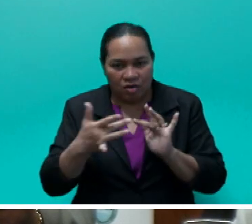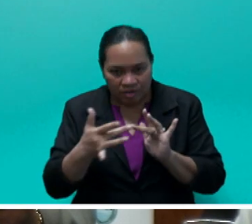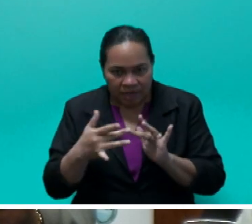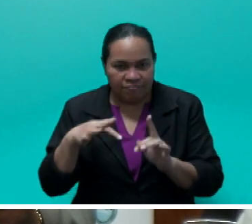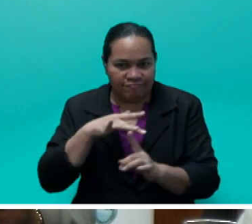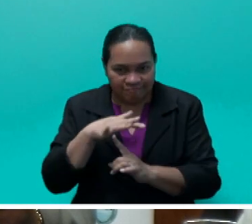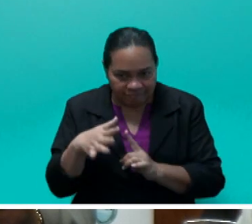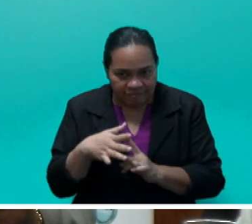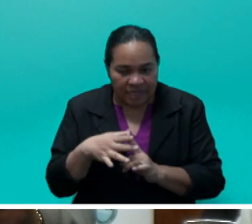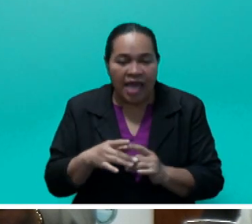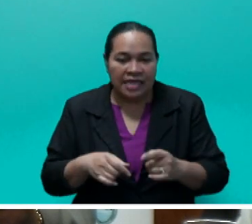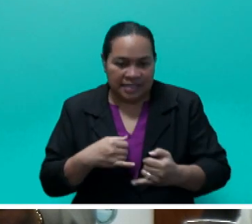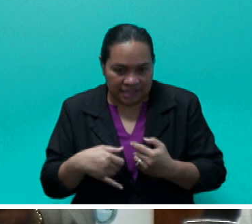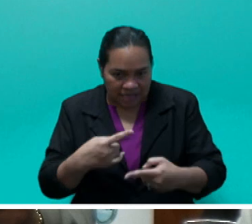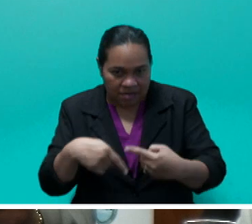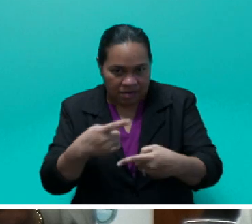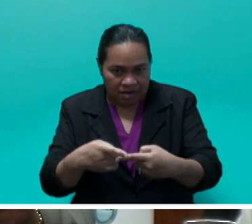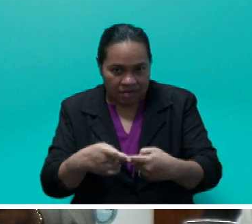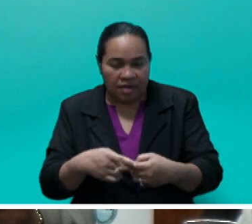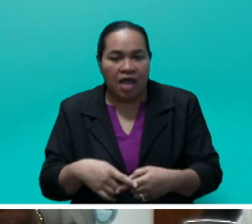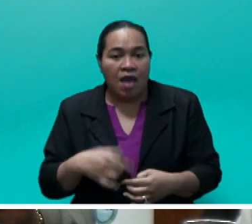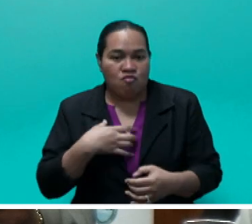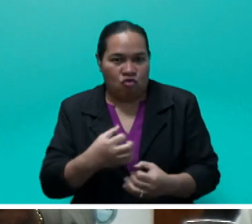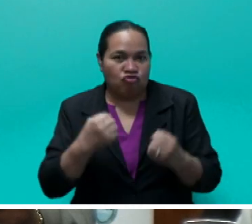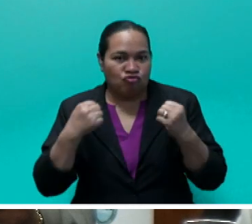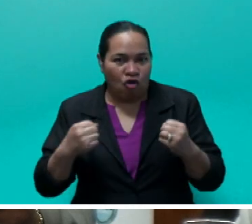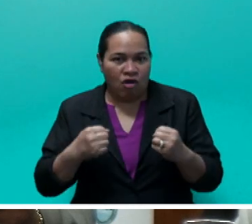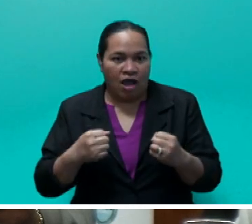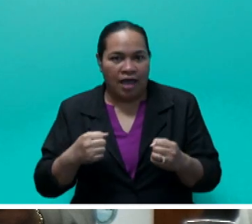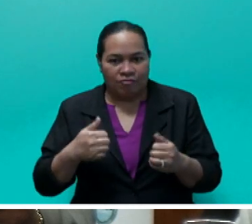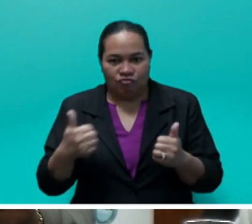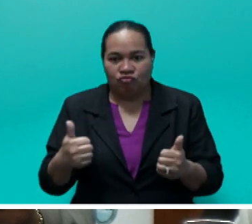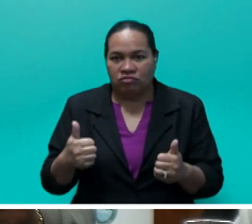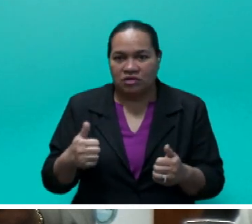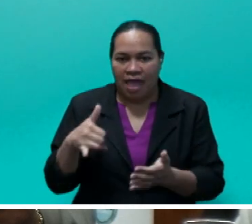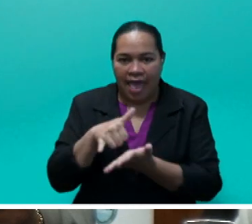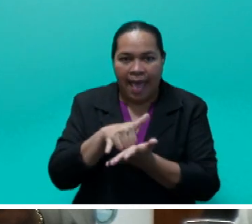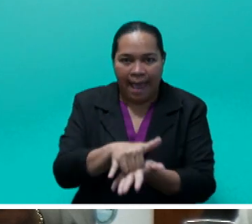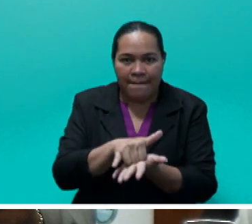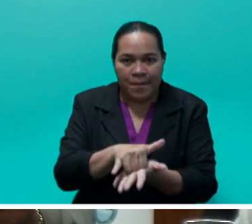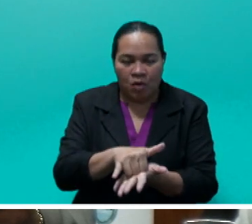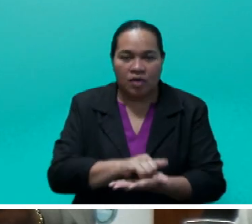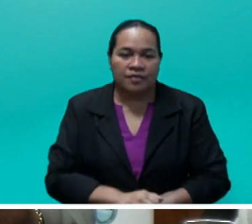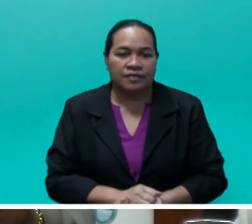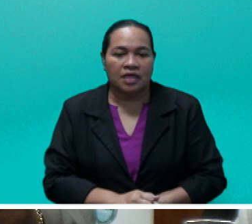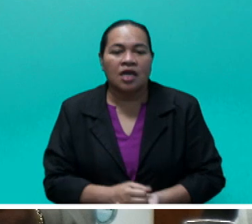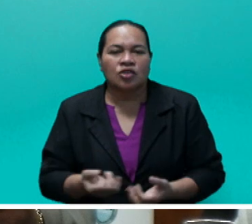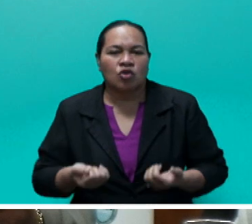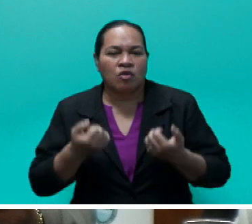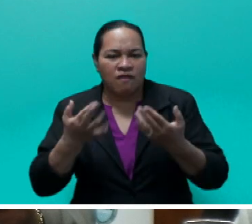economic development, and stronger, more passenger-friendly carriers and airports. Opening the air transport market results in more efficient